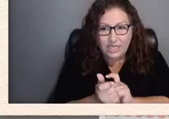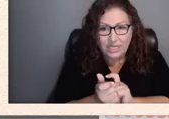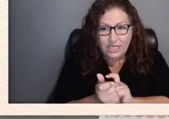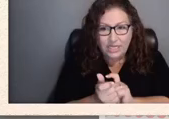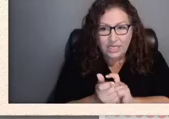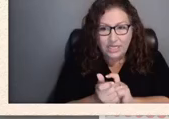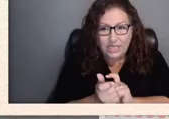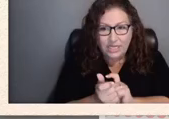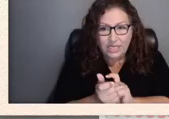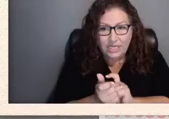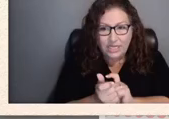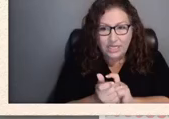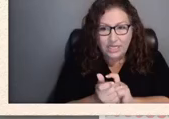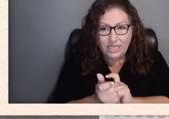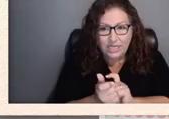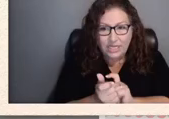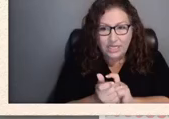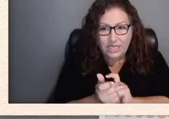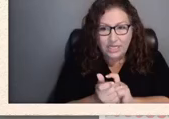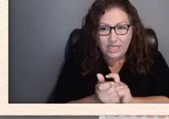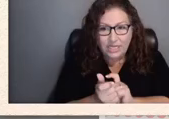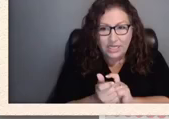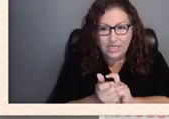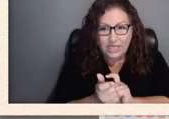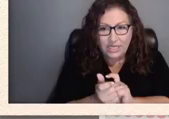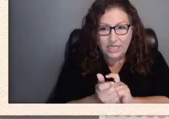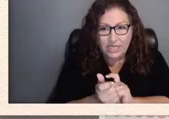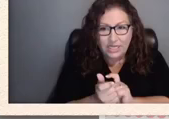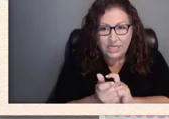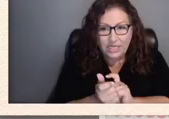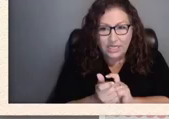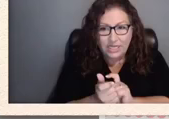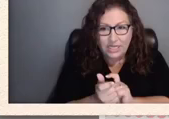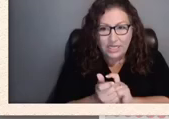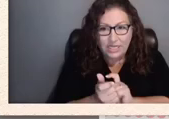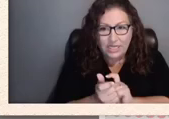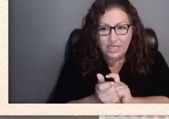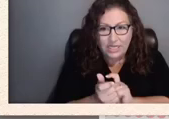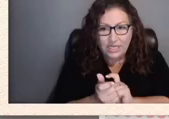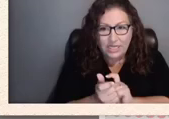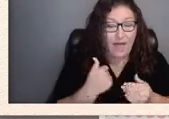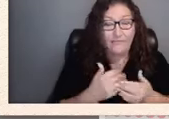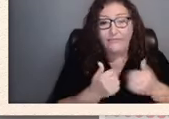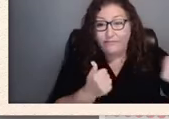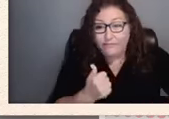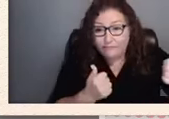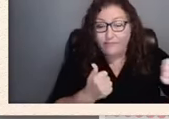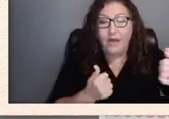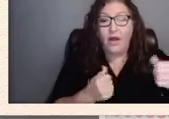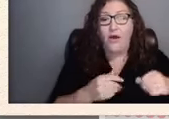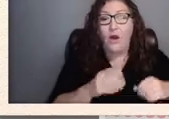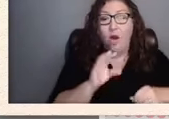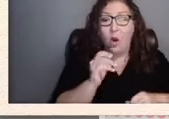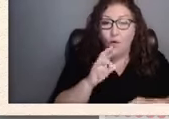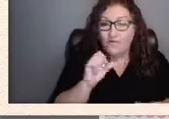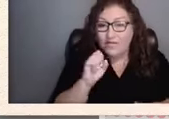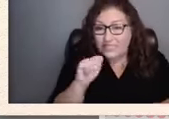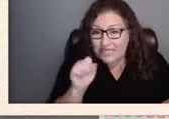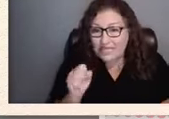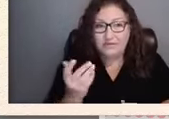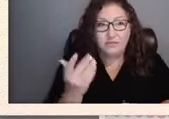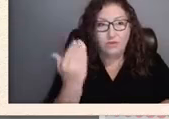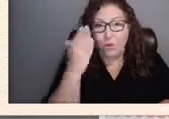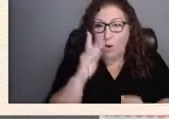military families, some of whom are having extended separations from loved ones overseas without a clear mission or end date.